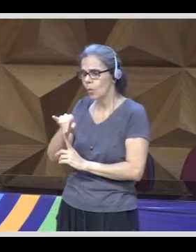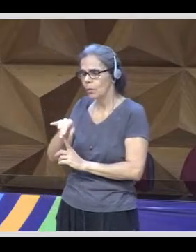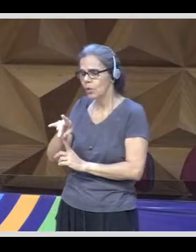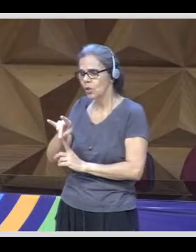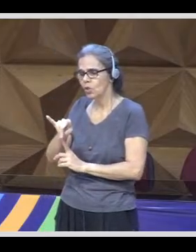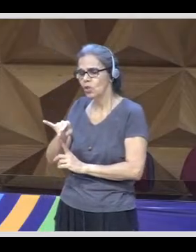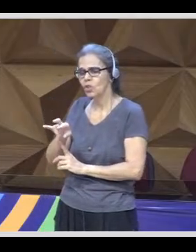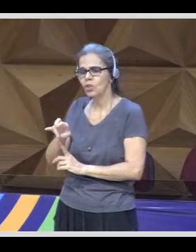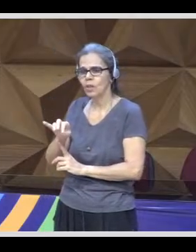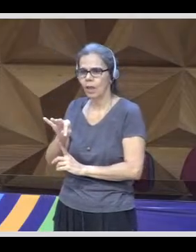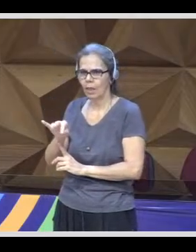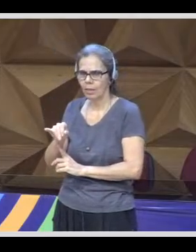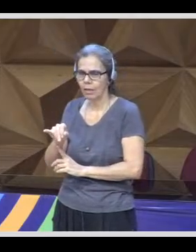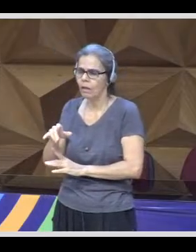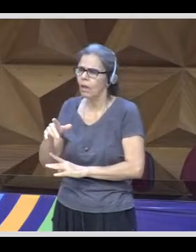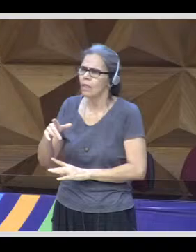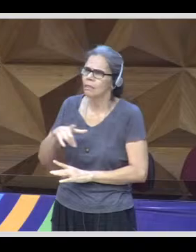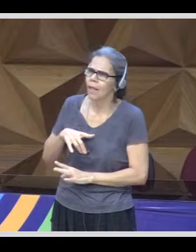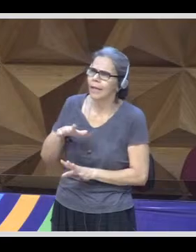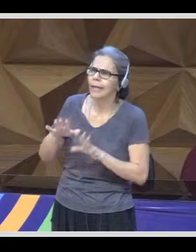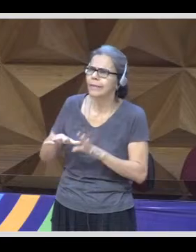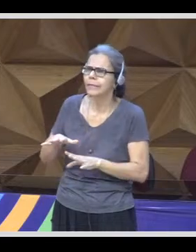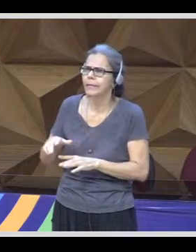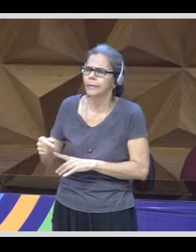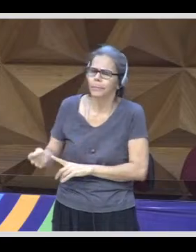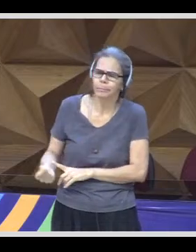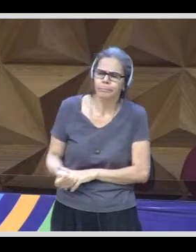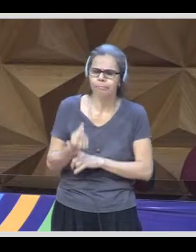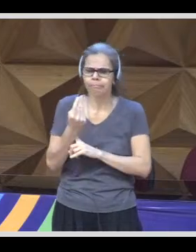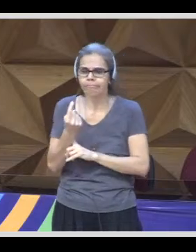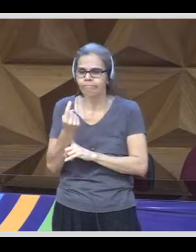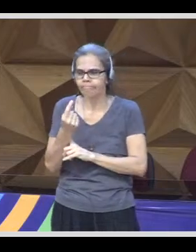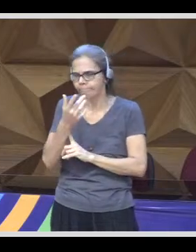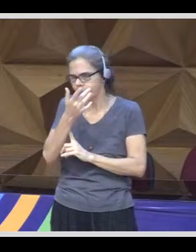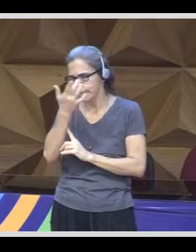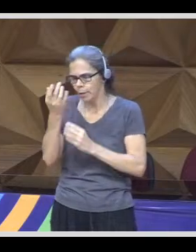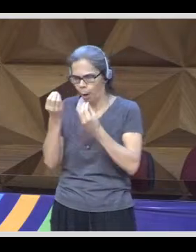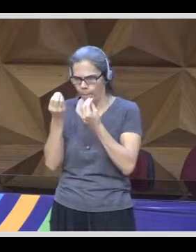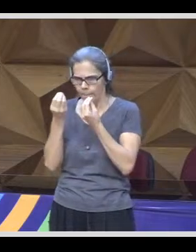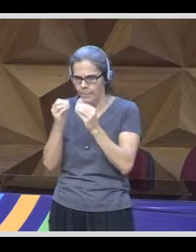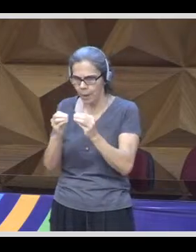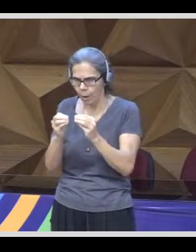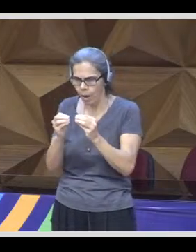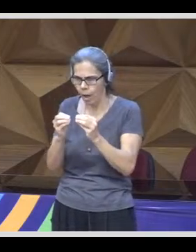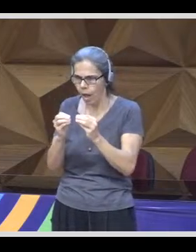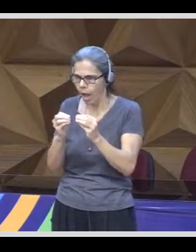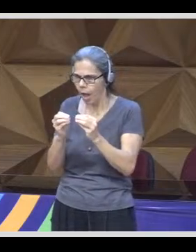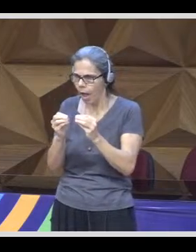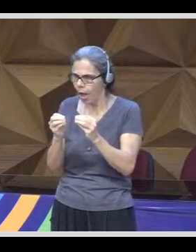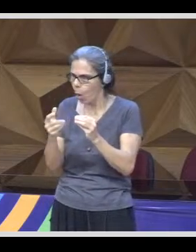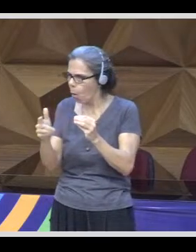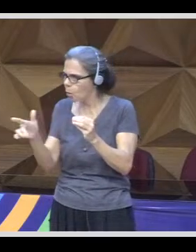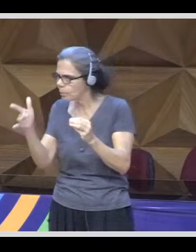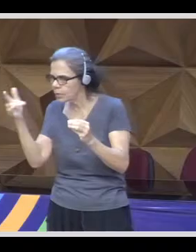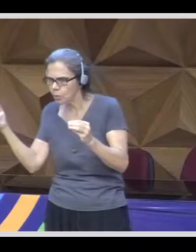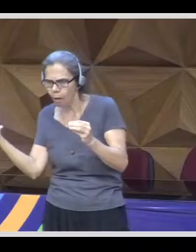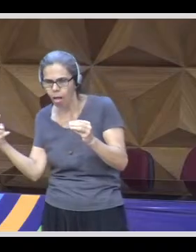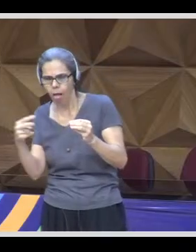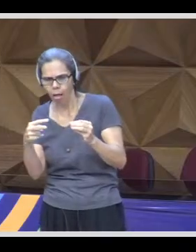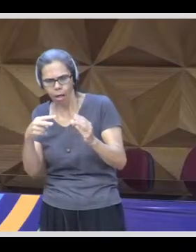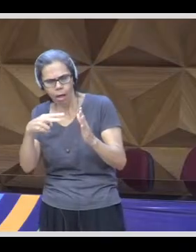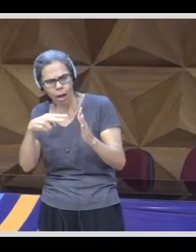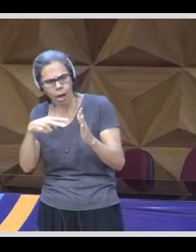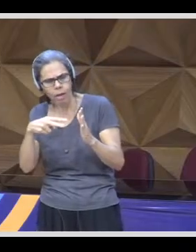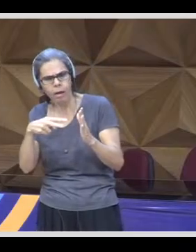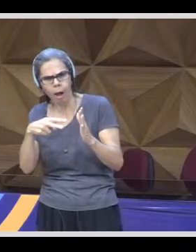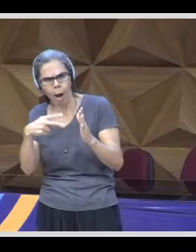triggers the conversation, and there are those who respond to that and follow one. And talk a lot, share a lot, high activity.